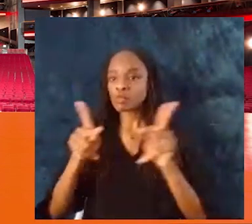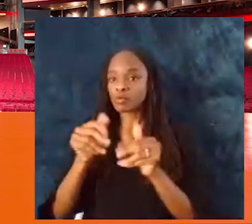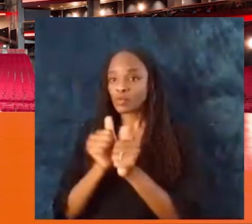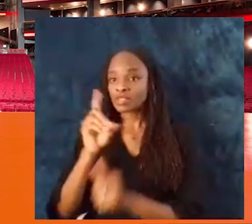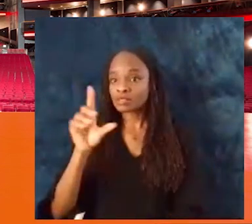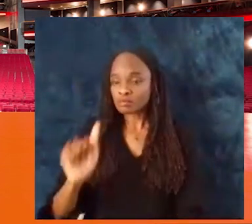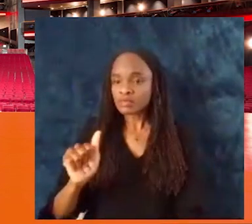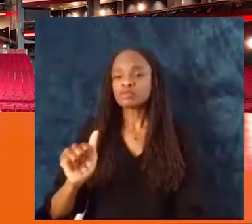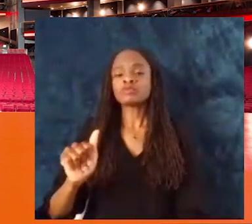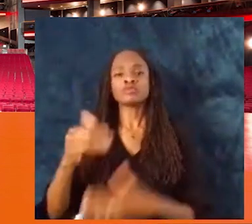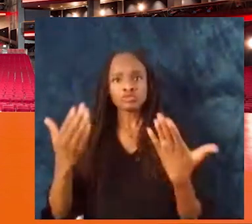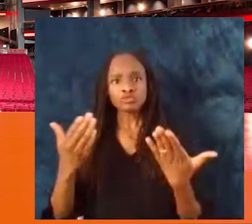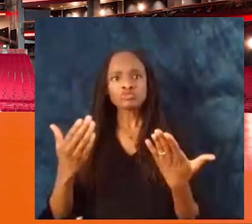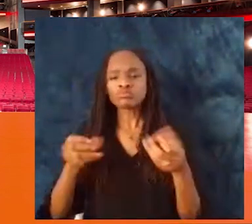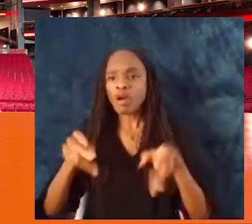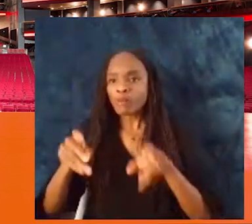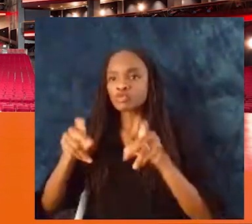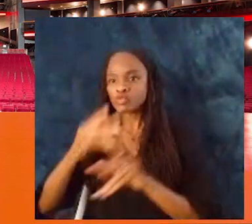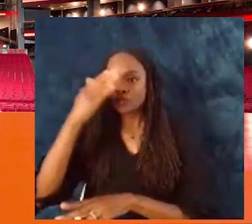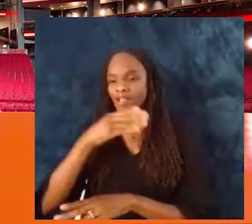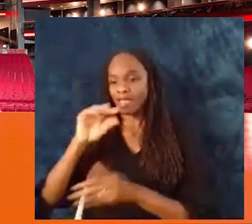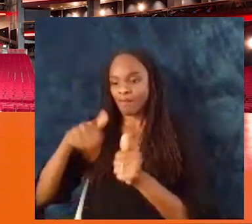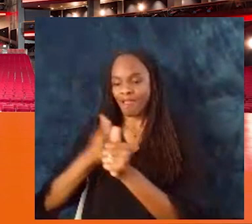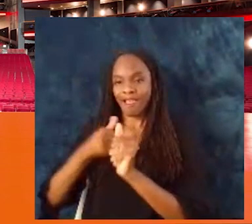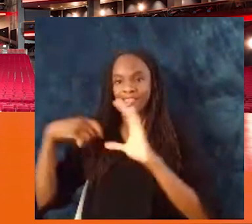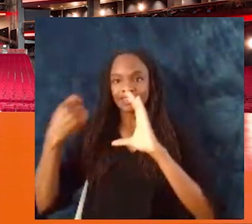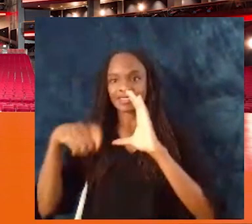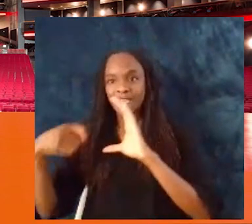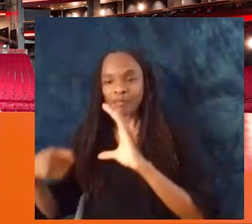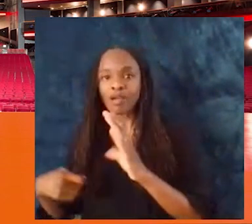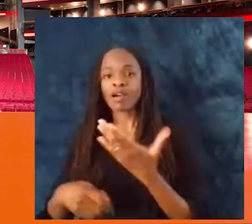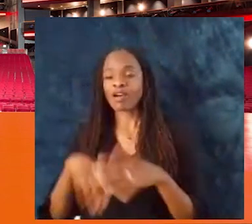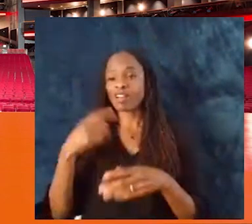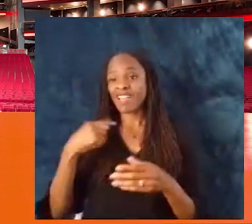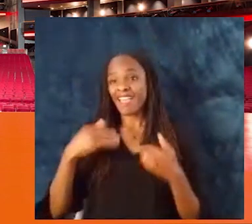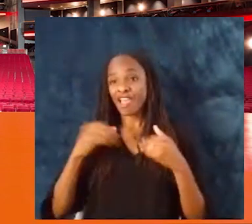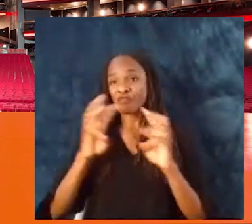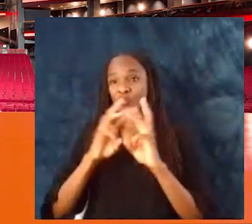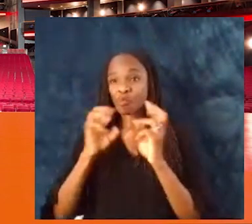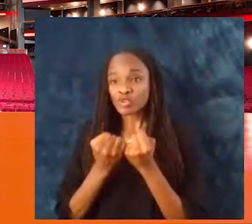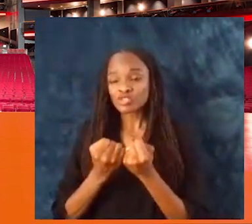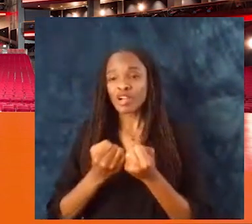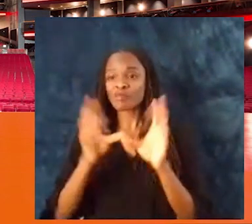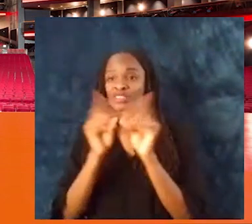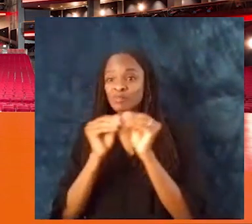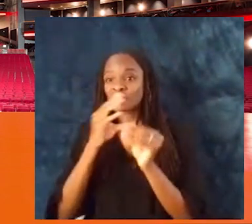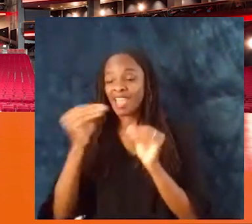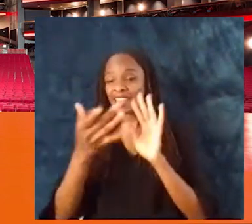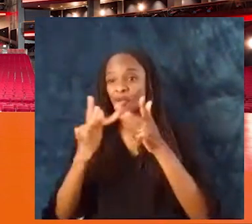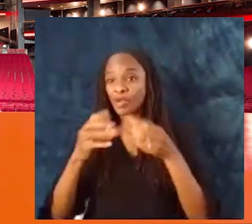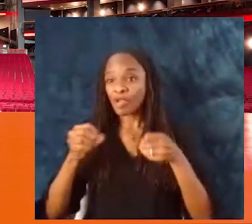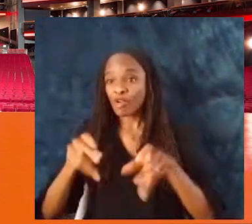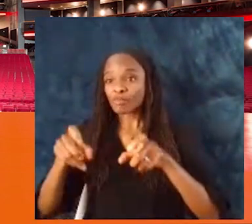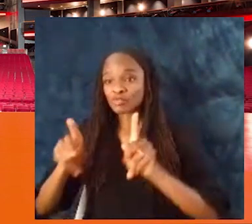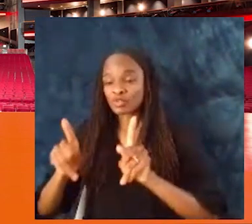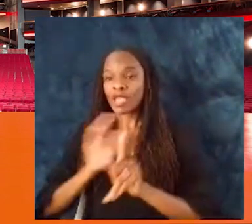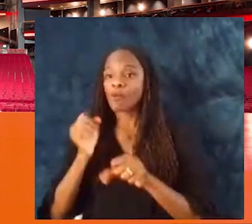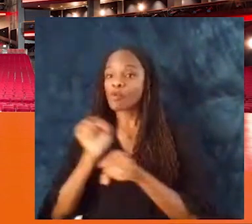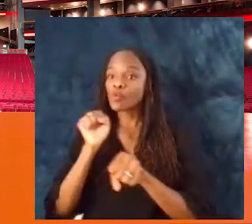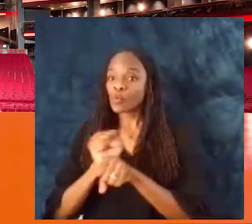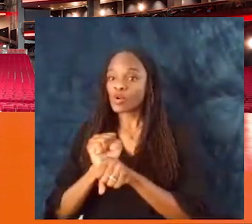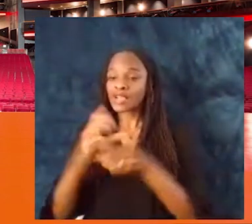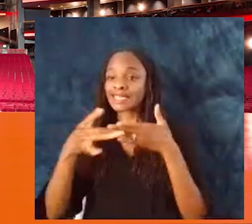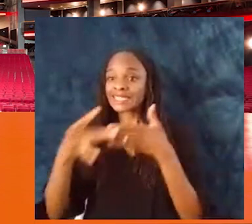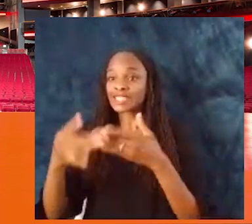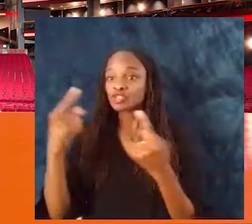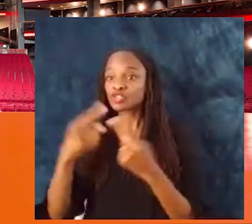the camera. We do year-round workshops, seminars, and networking opportunities. But most importantly, our work is leading to jobs.